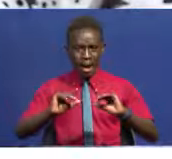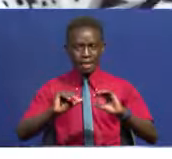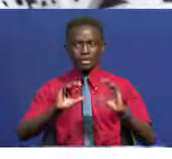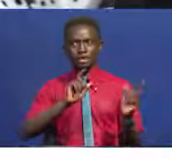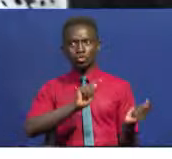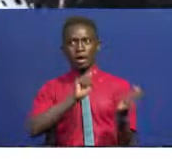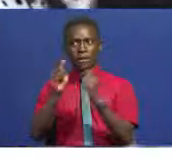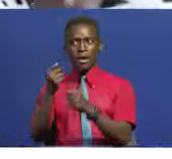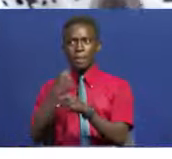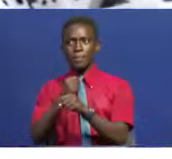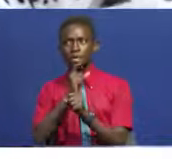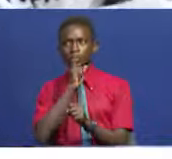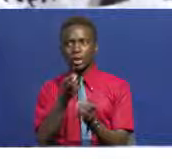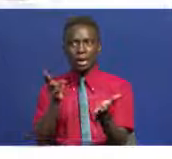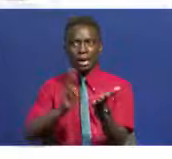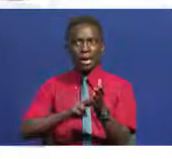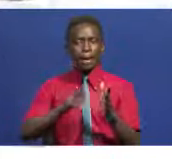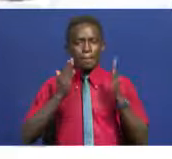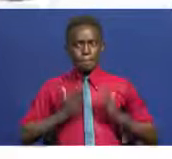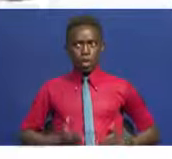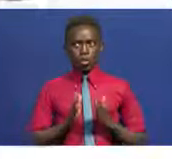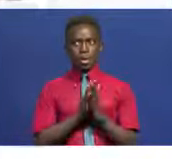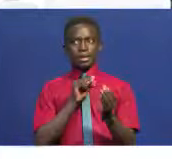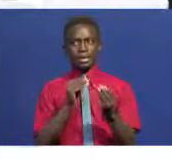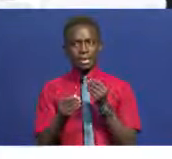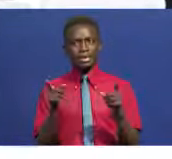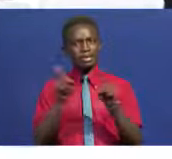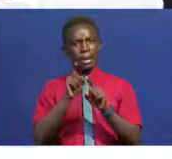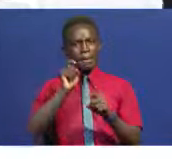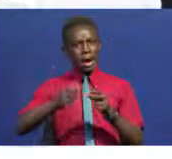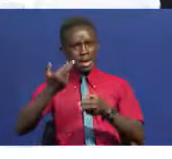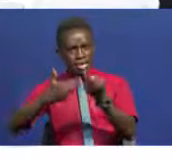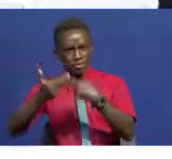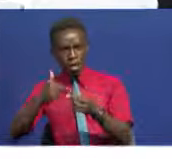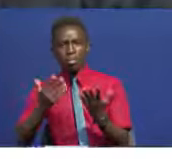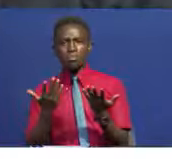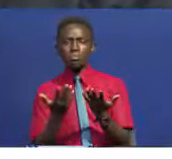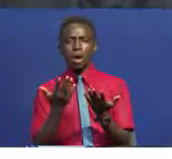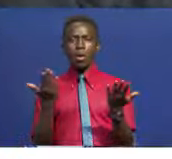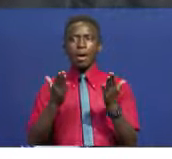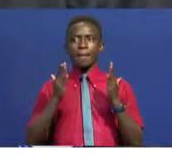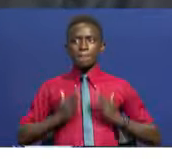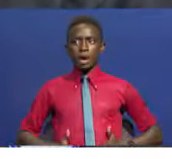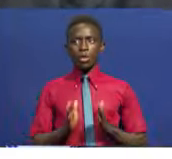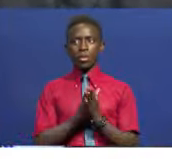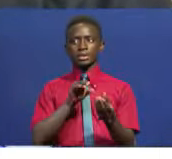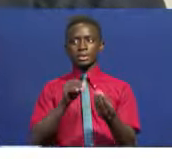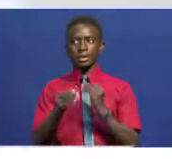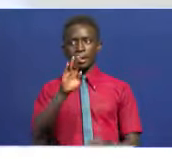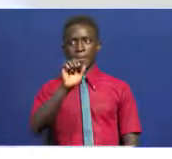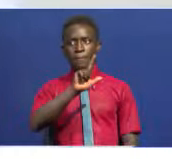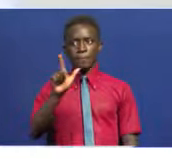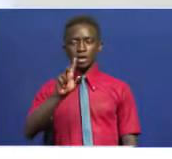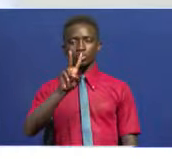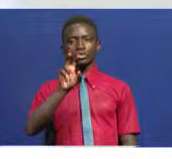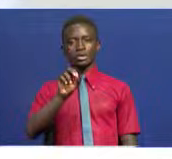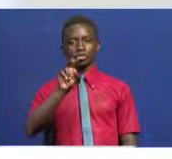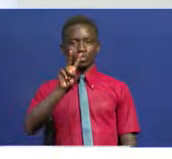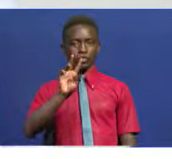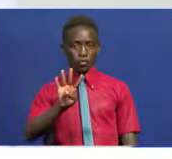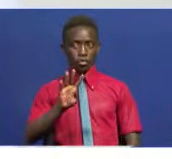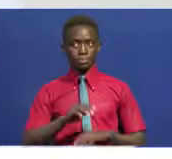PWDs, and expediting the review of the Person with Disabilities Bill 2024. We call